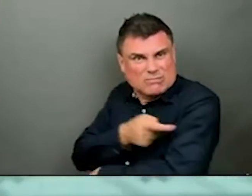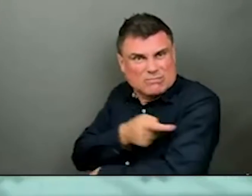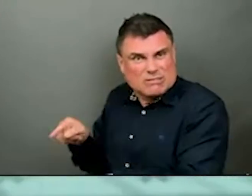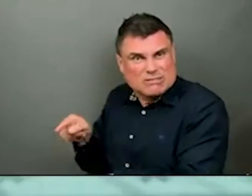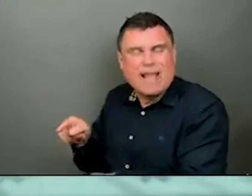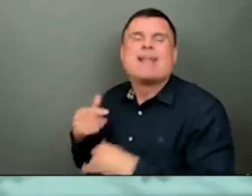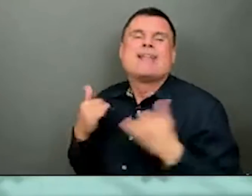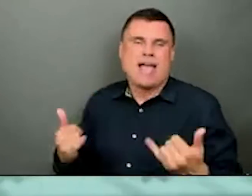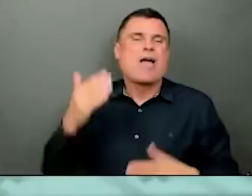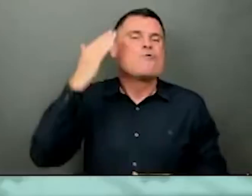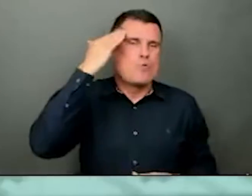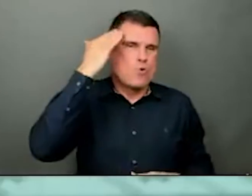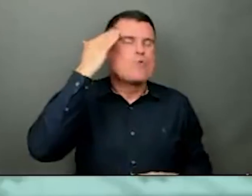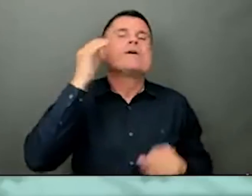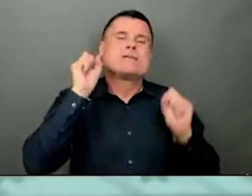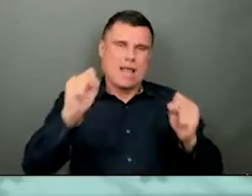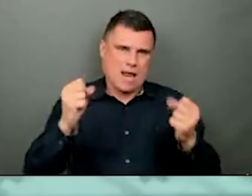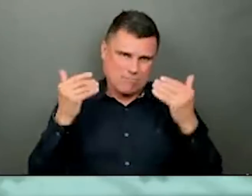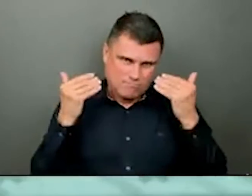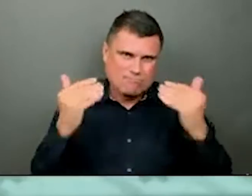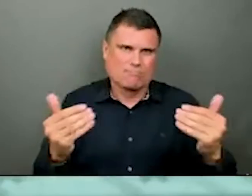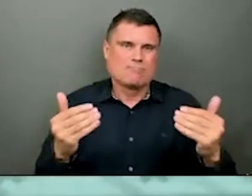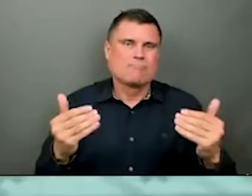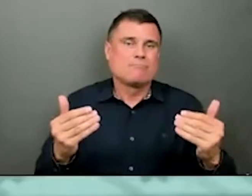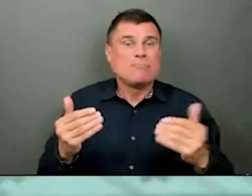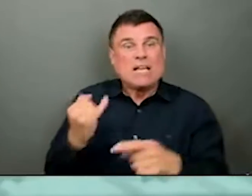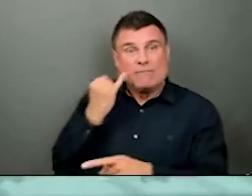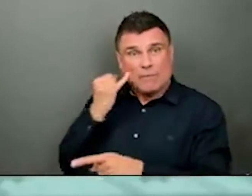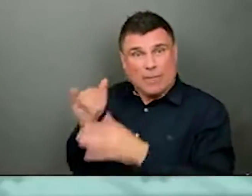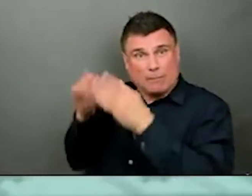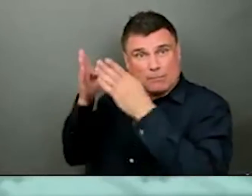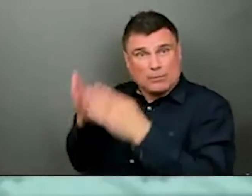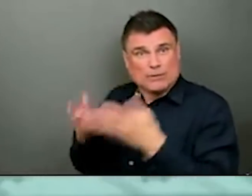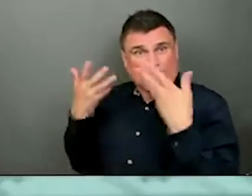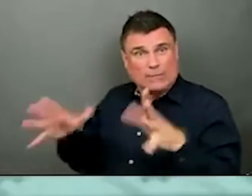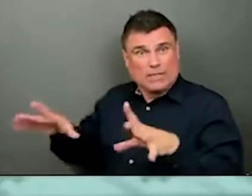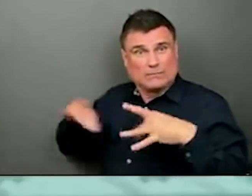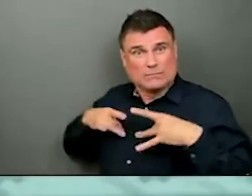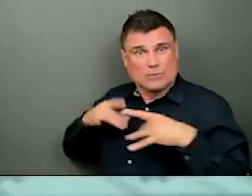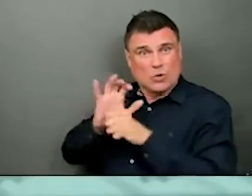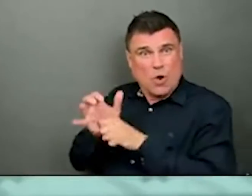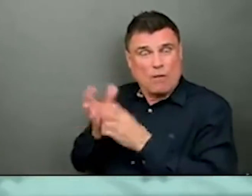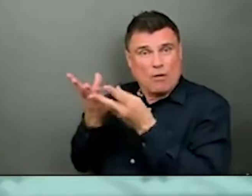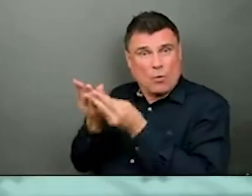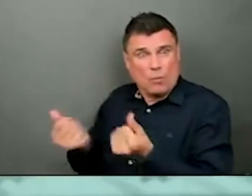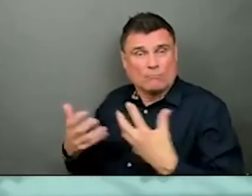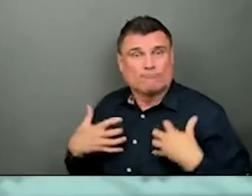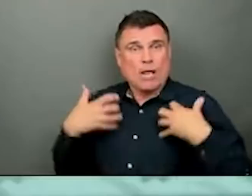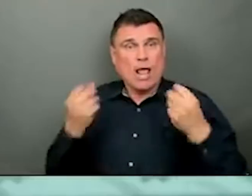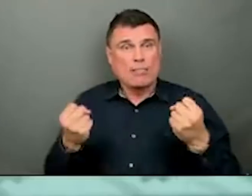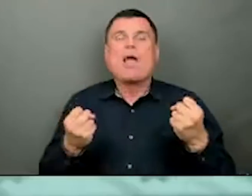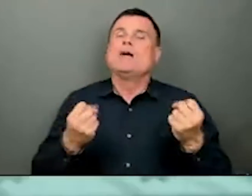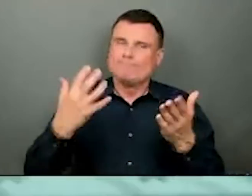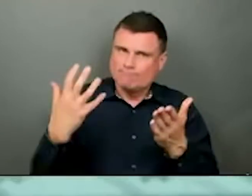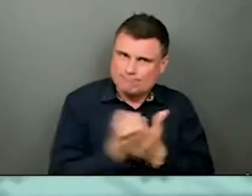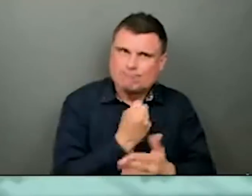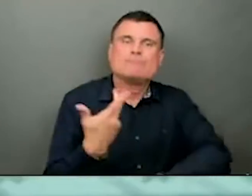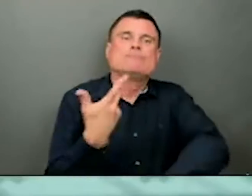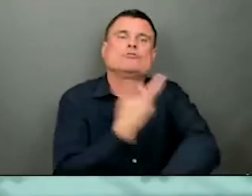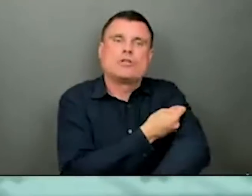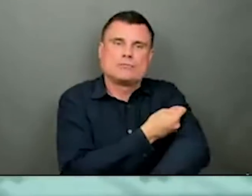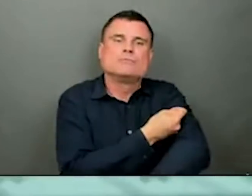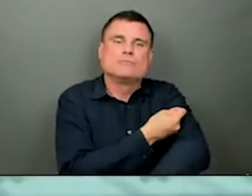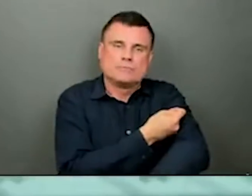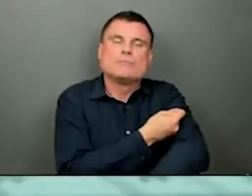So if we start to see breakthrough cases in people because of different variants, for example, because of the virus they're infected